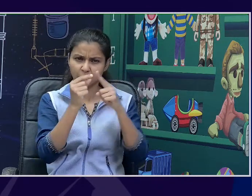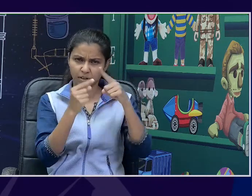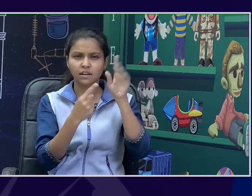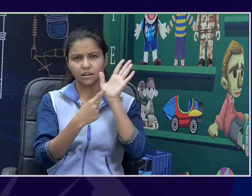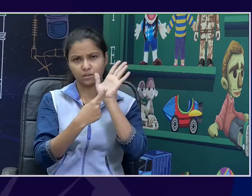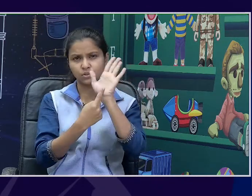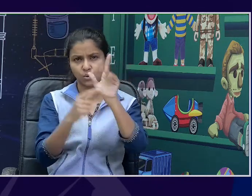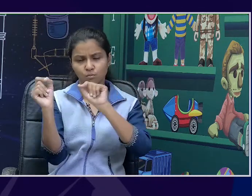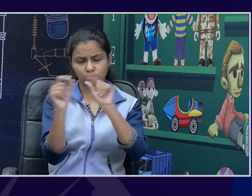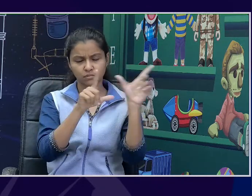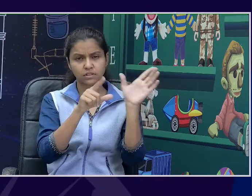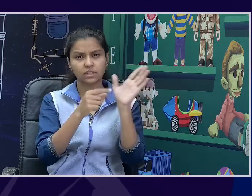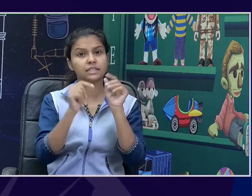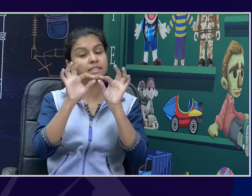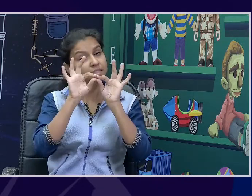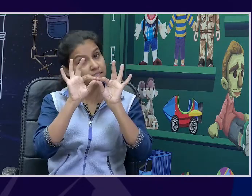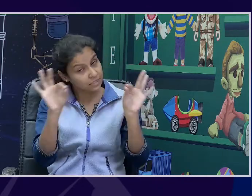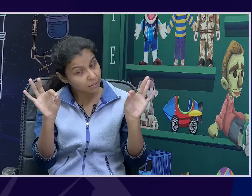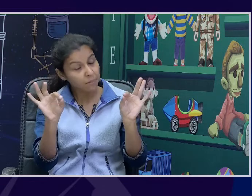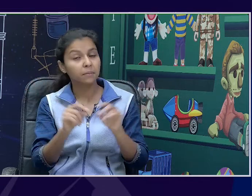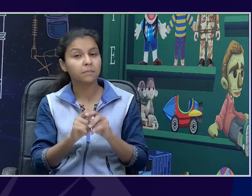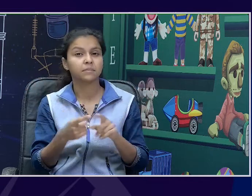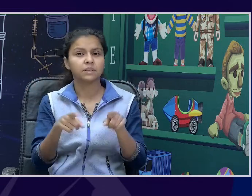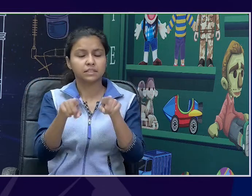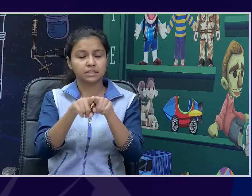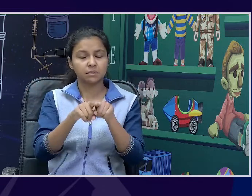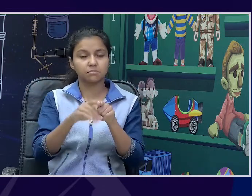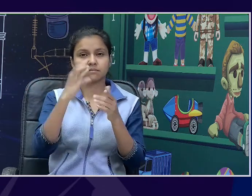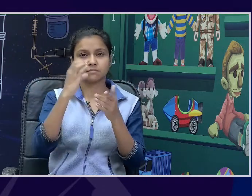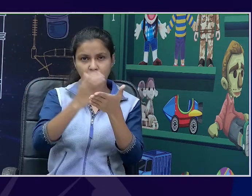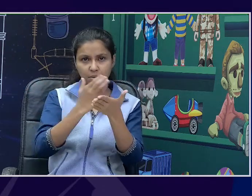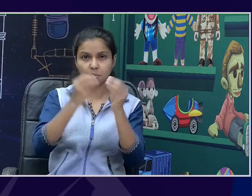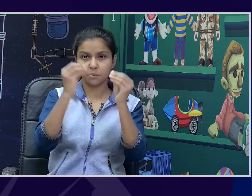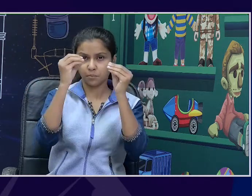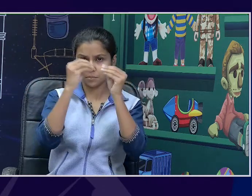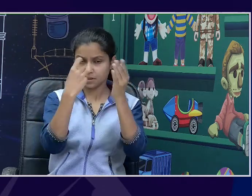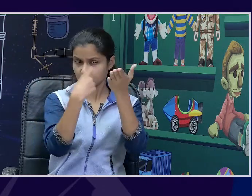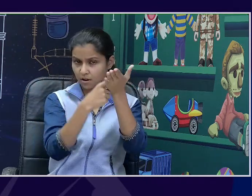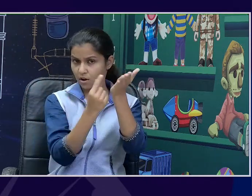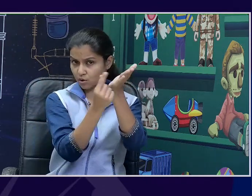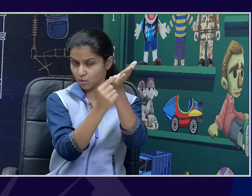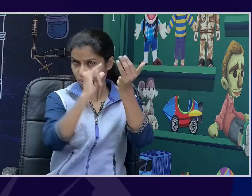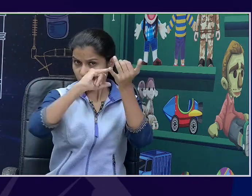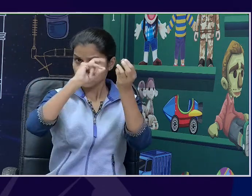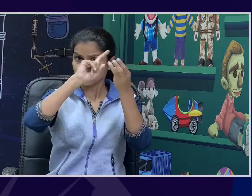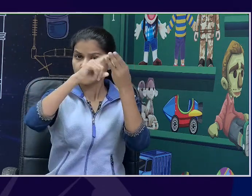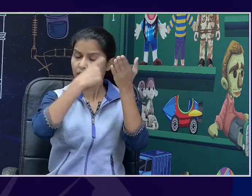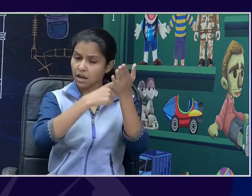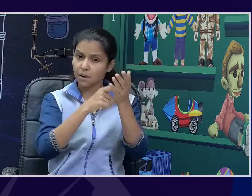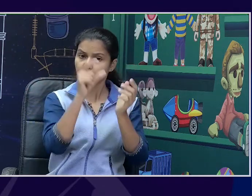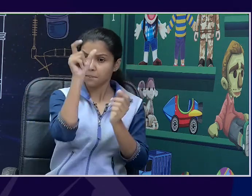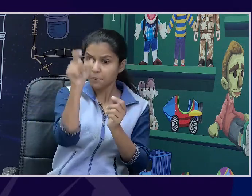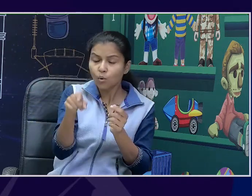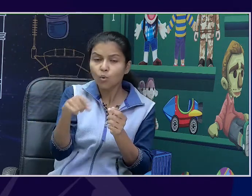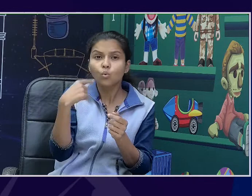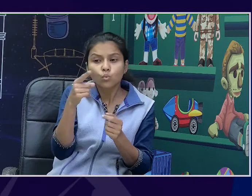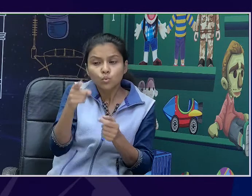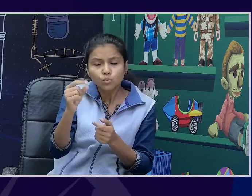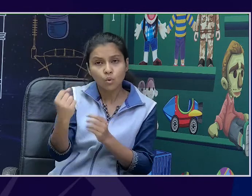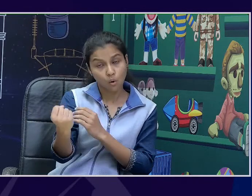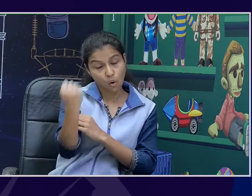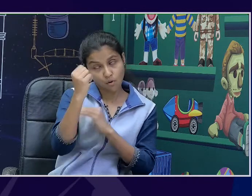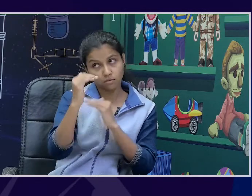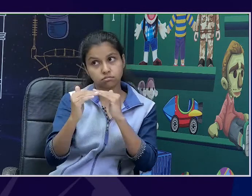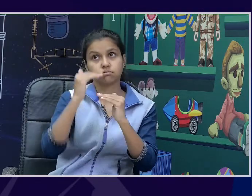used a simpler term, but the chapter talks about the term bruiser. So bruiser is a person who tries to overpower